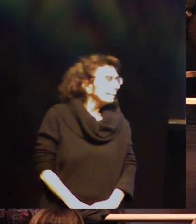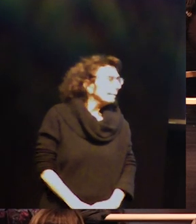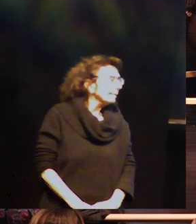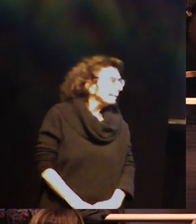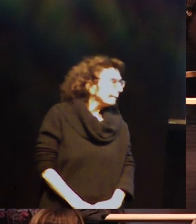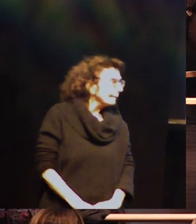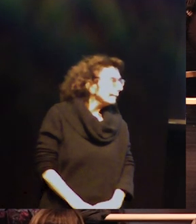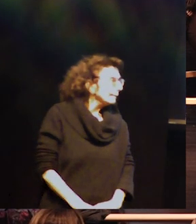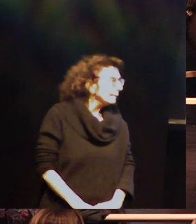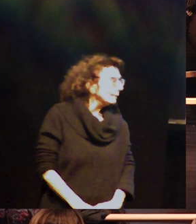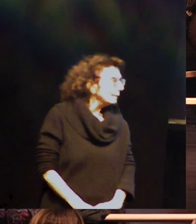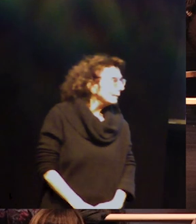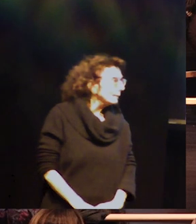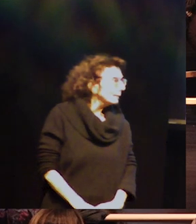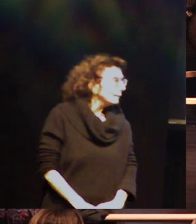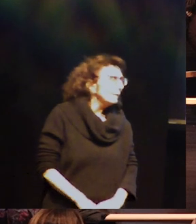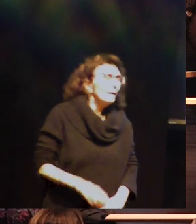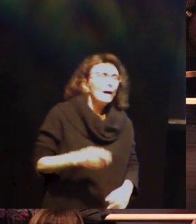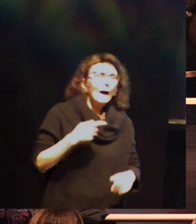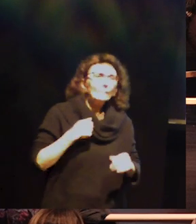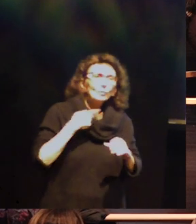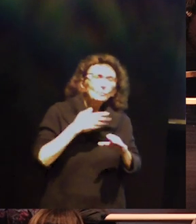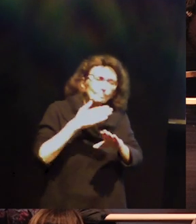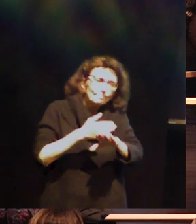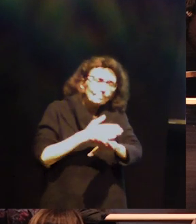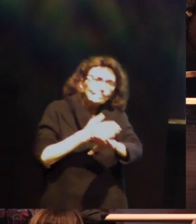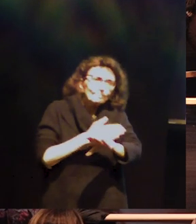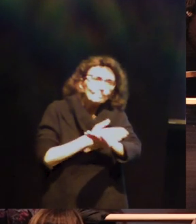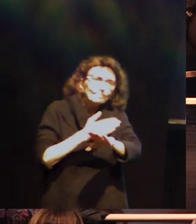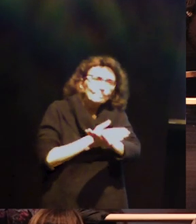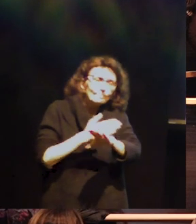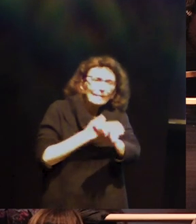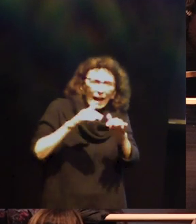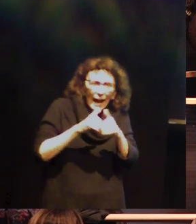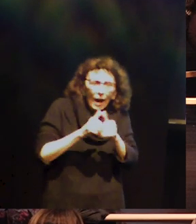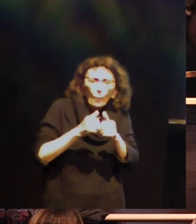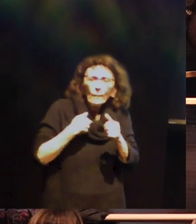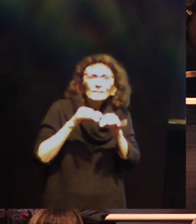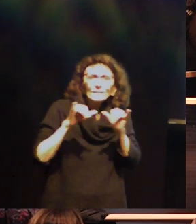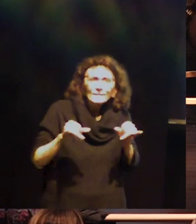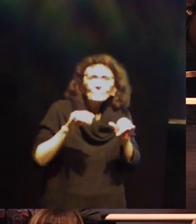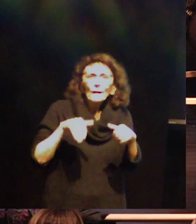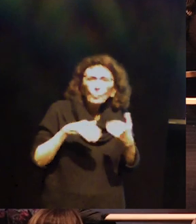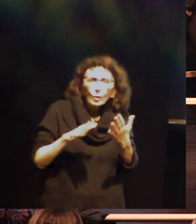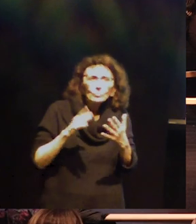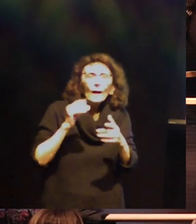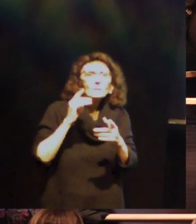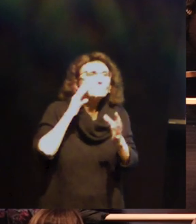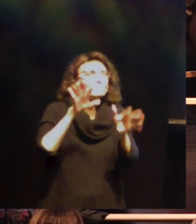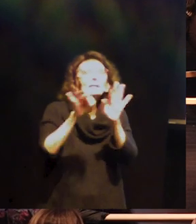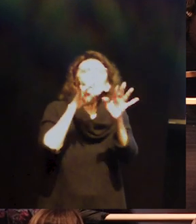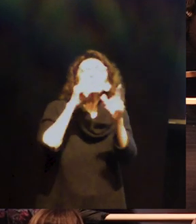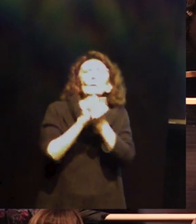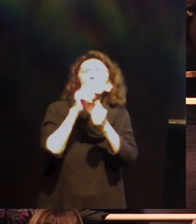you know, perfecting or honing how I want to do things and who I want to do them with, you know, and how I